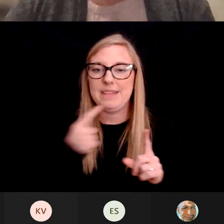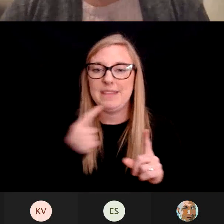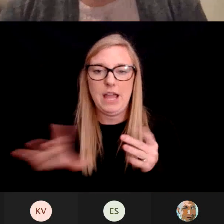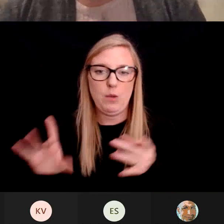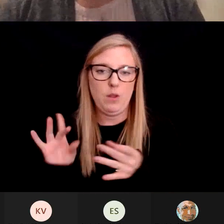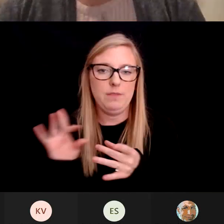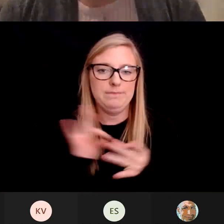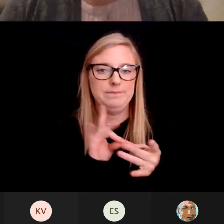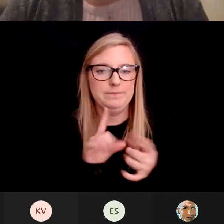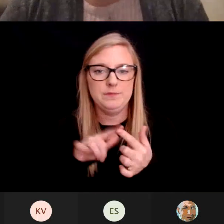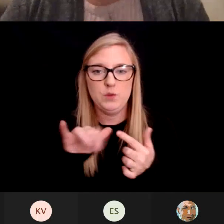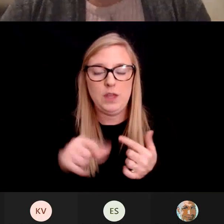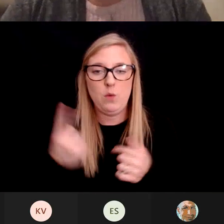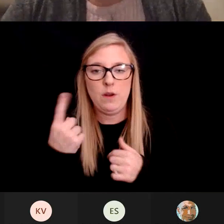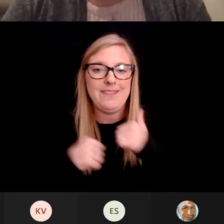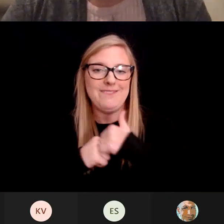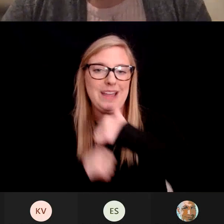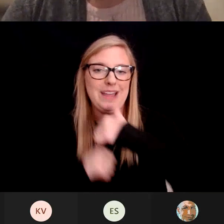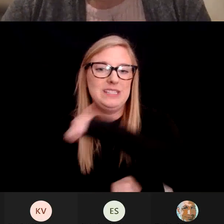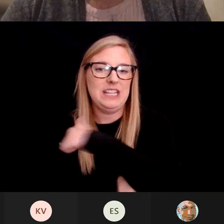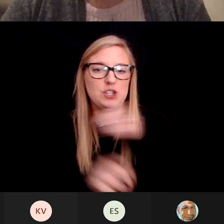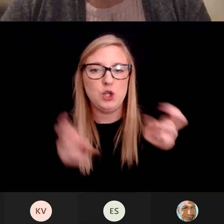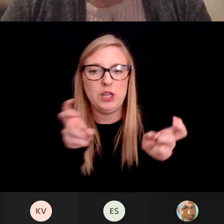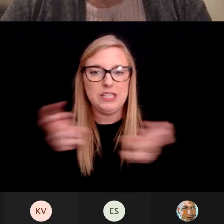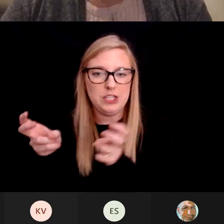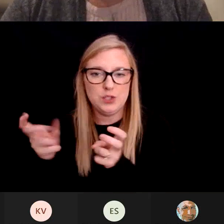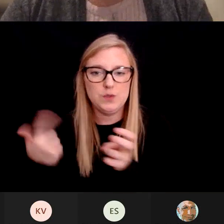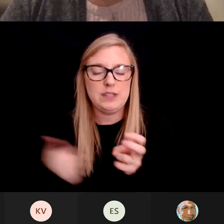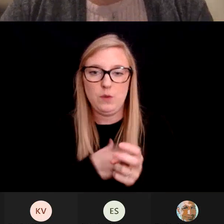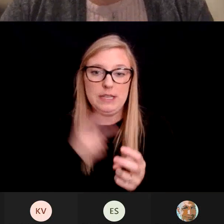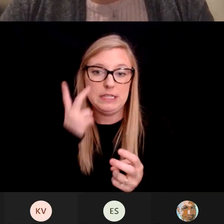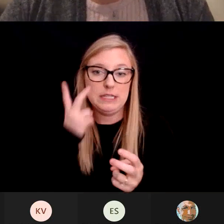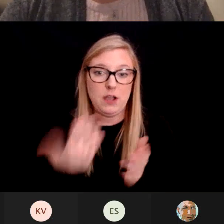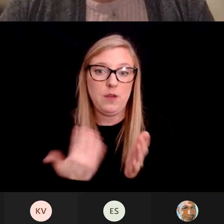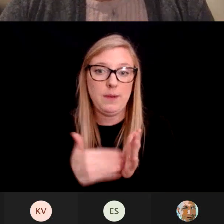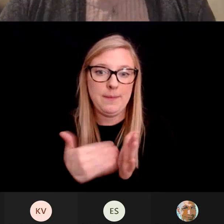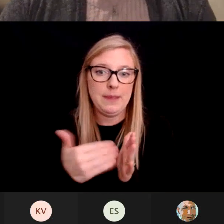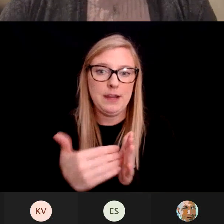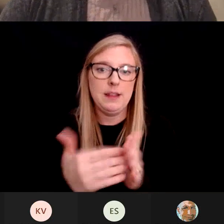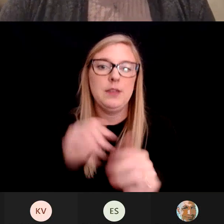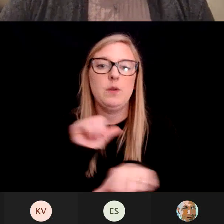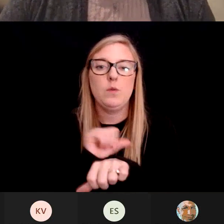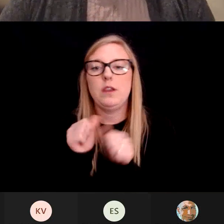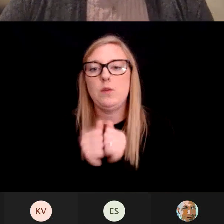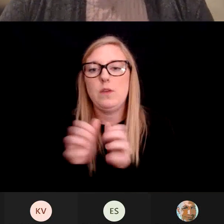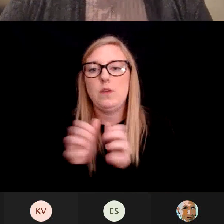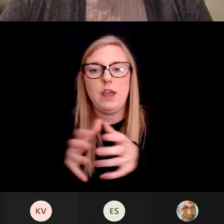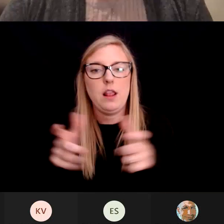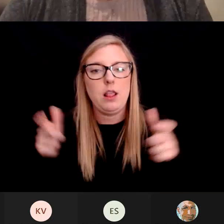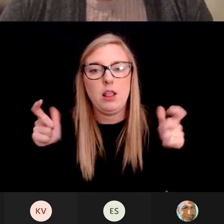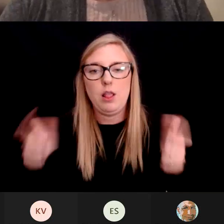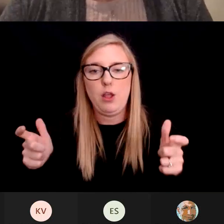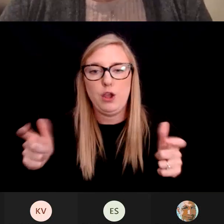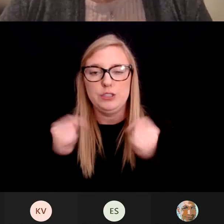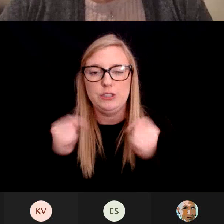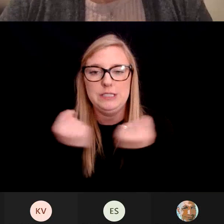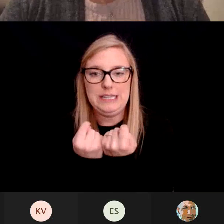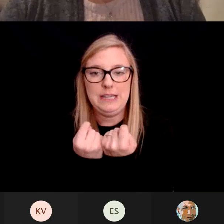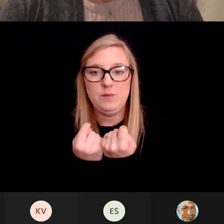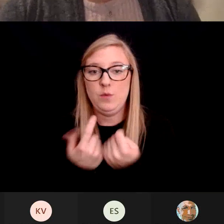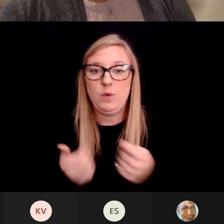of foundational issues that we ran into repeatedly, again, working with such a large team where we